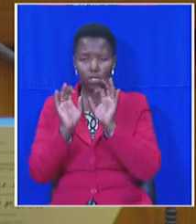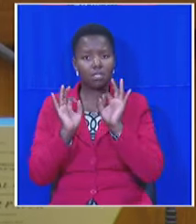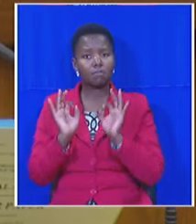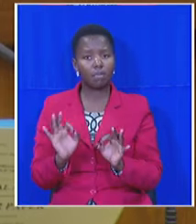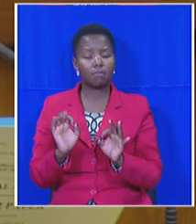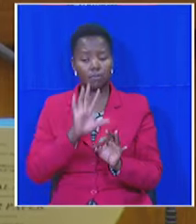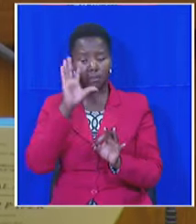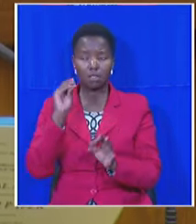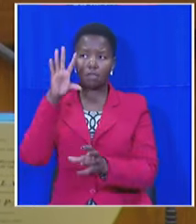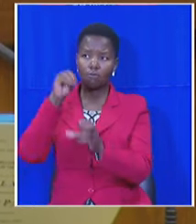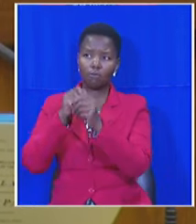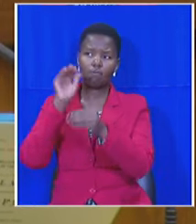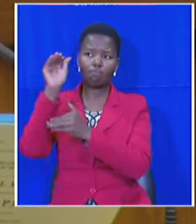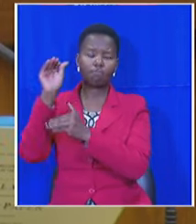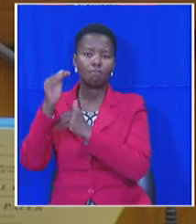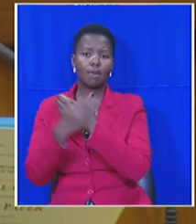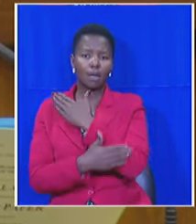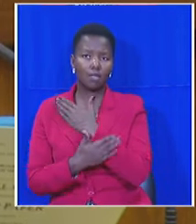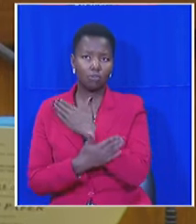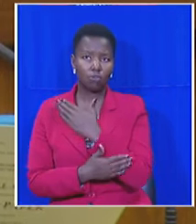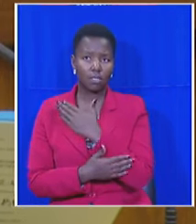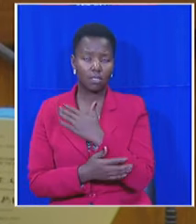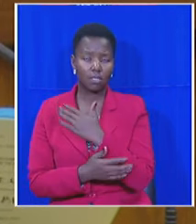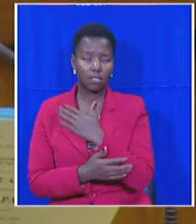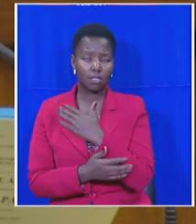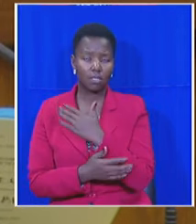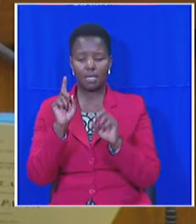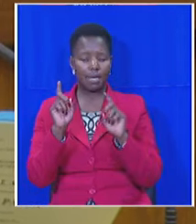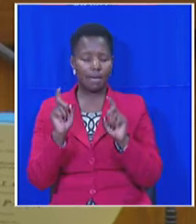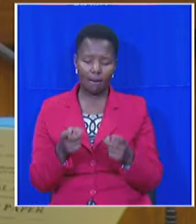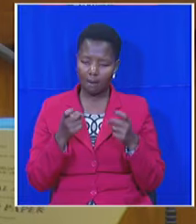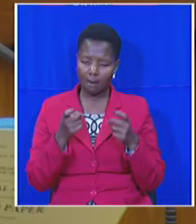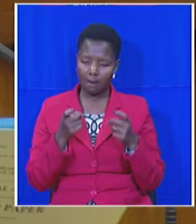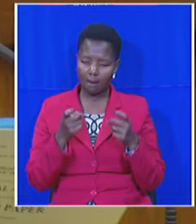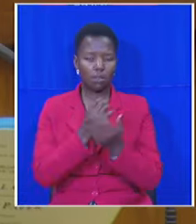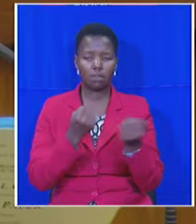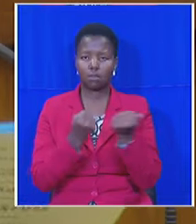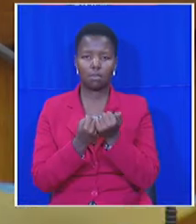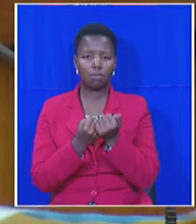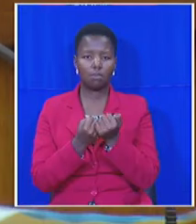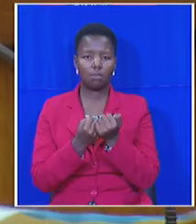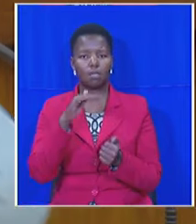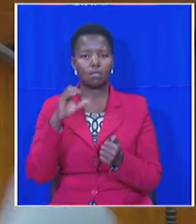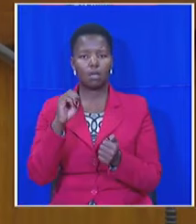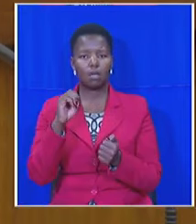South Africa's missions abroad? The DA cannot, in all honesty, support DIRCO's